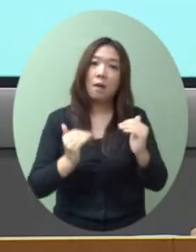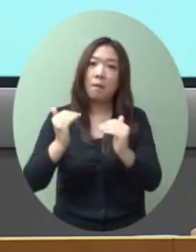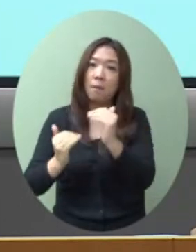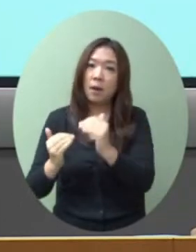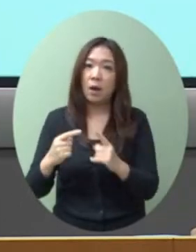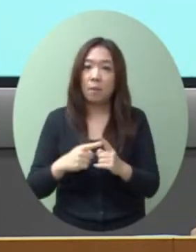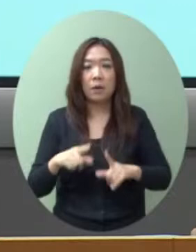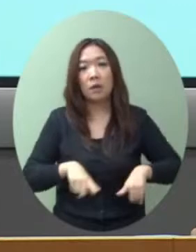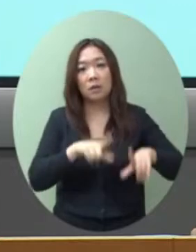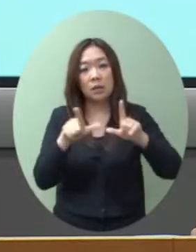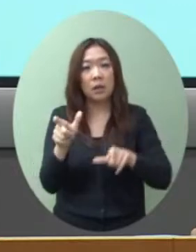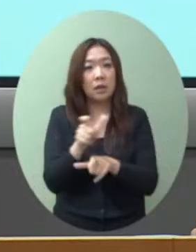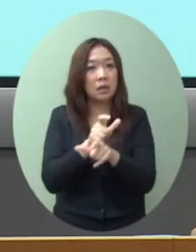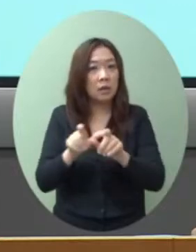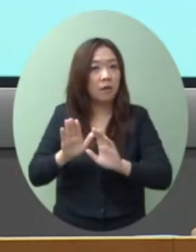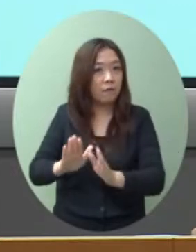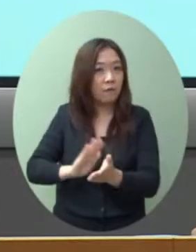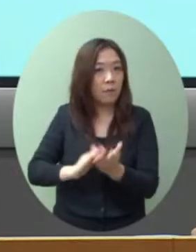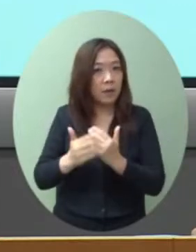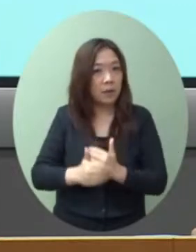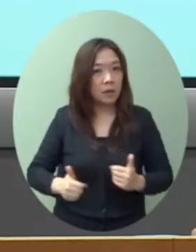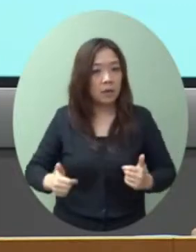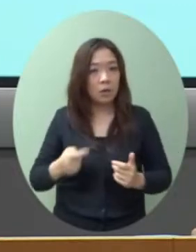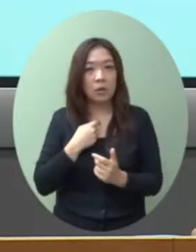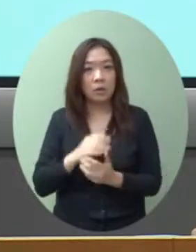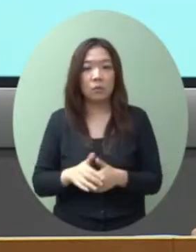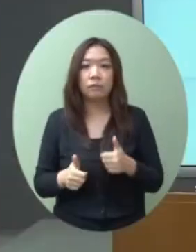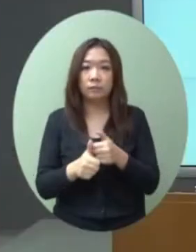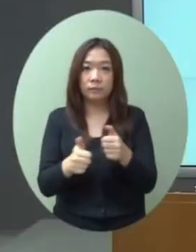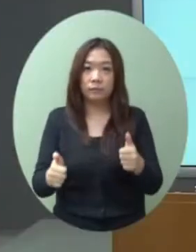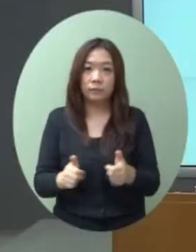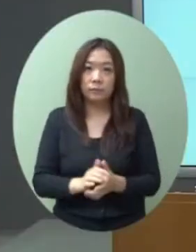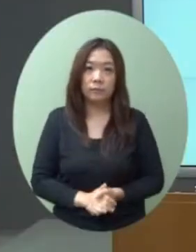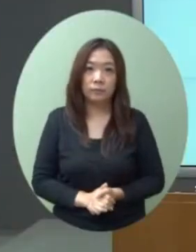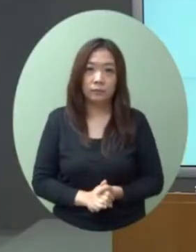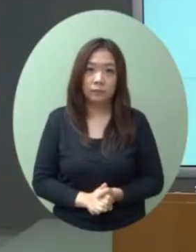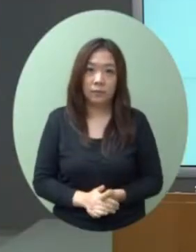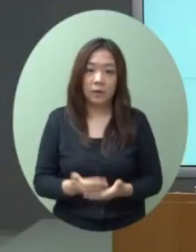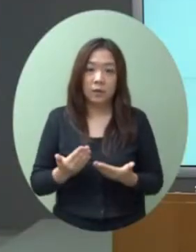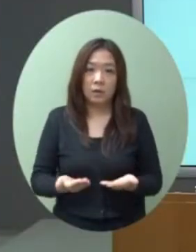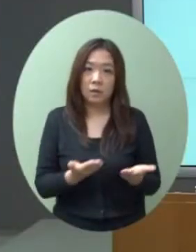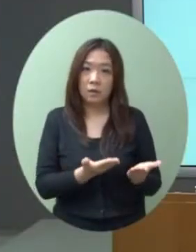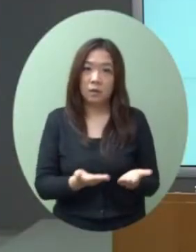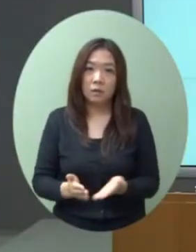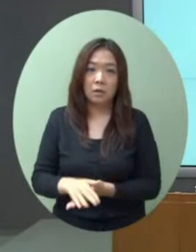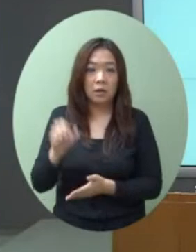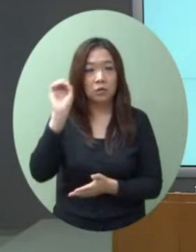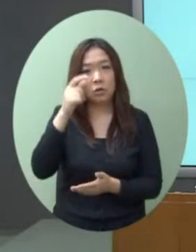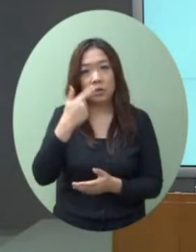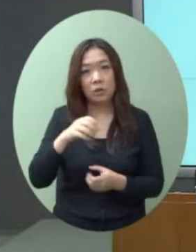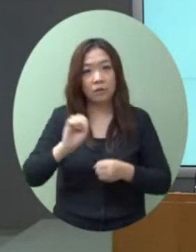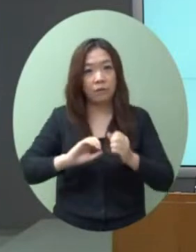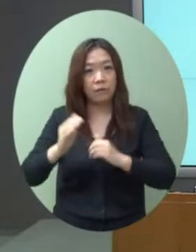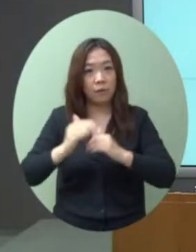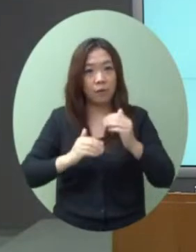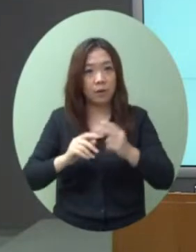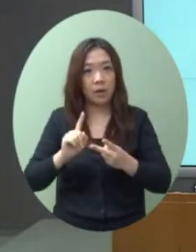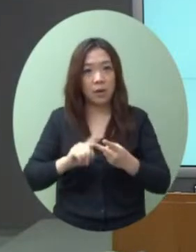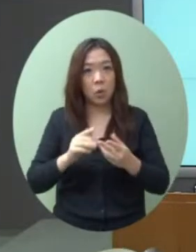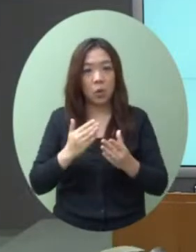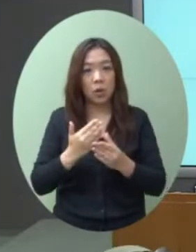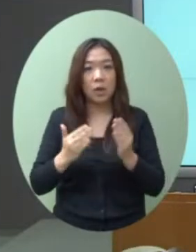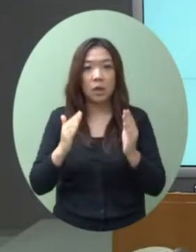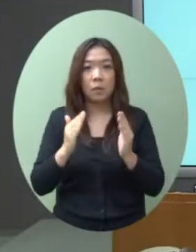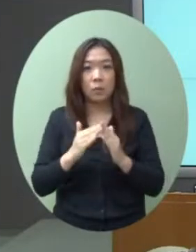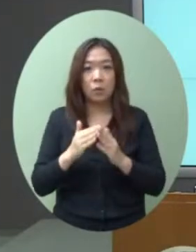at the same time speed up our connection with the rest of the world and to take care of the needs of daily activities and our